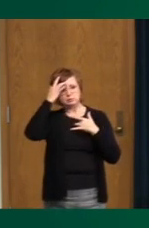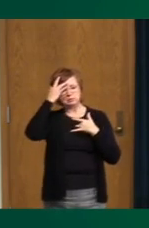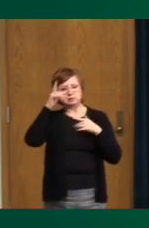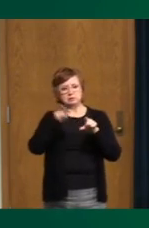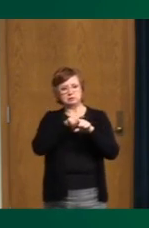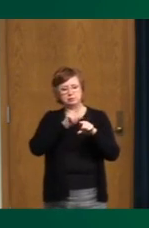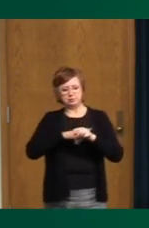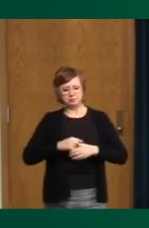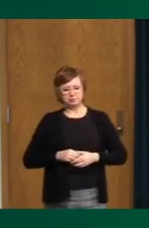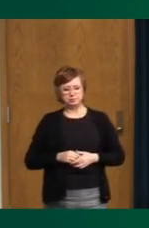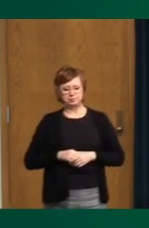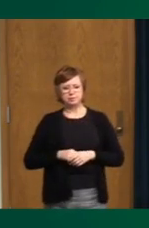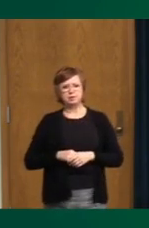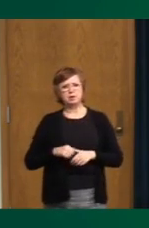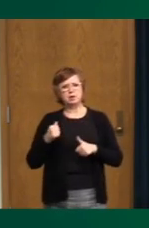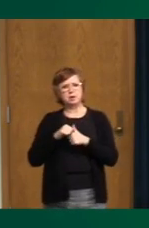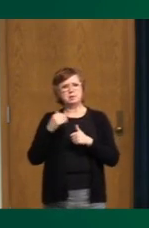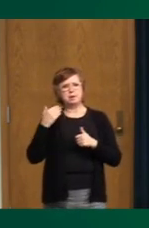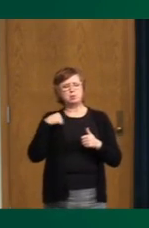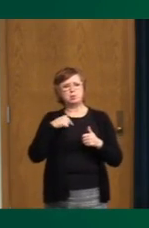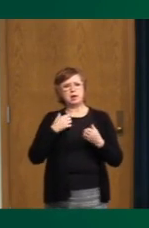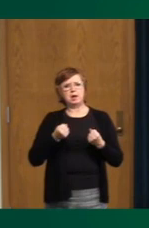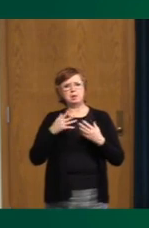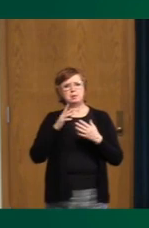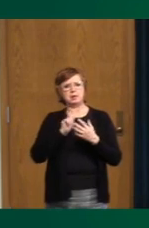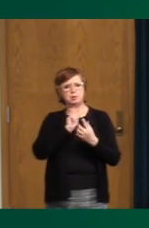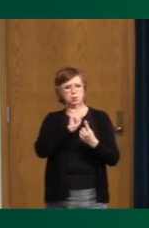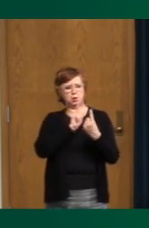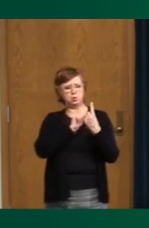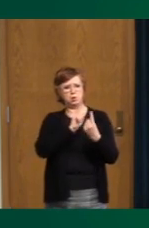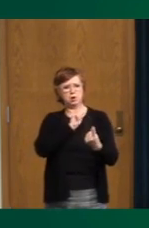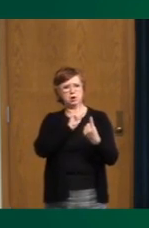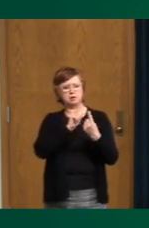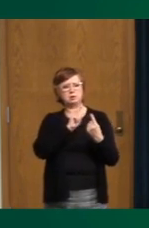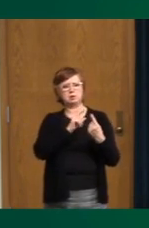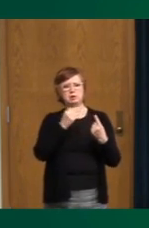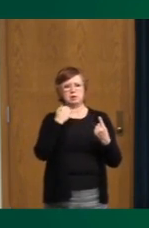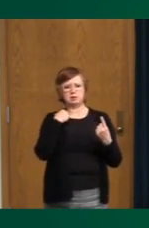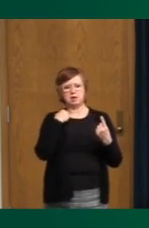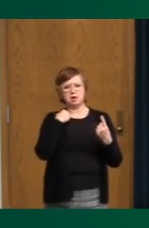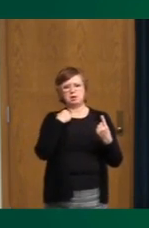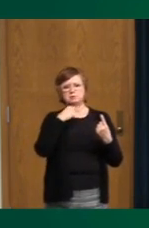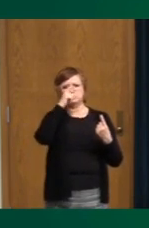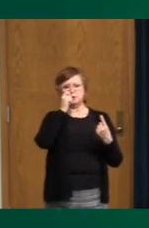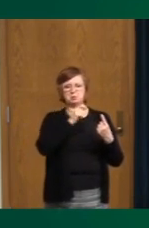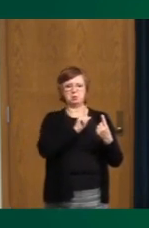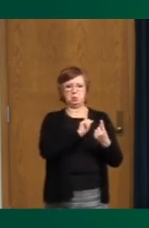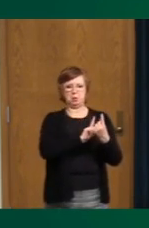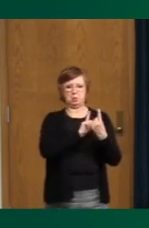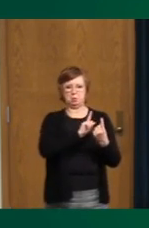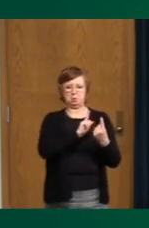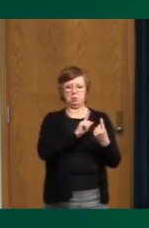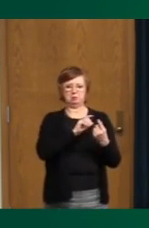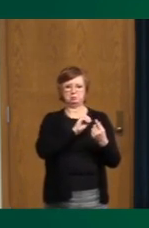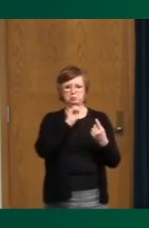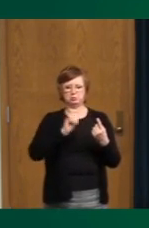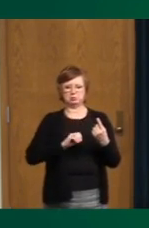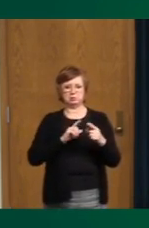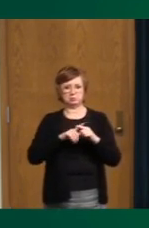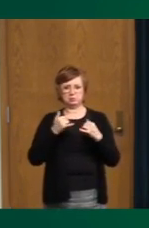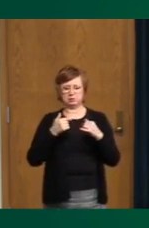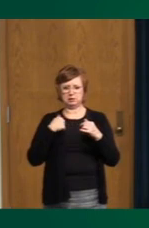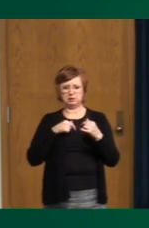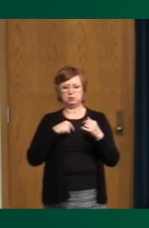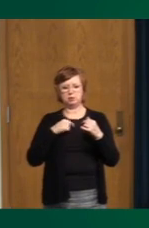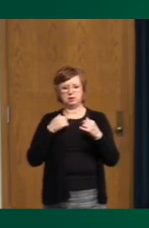than 1% and then less than 2%. When we had localized outbreaks, we would go up to 5, 10, 15%. But now, we are overall